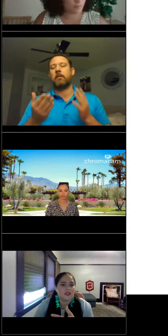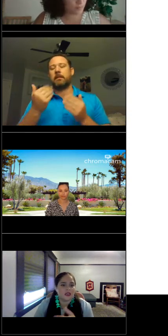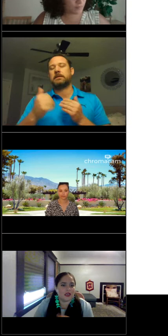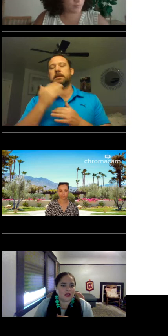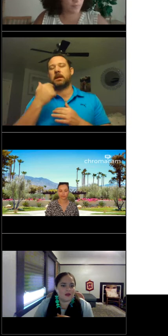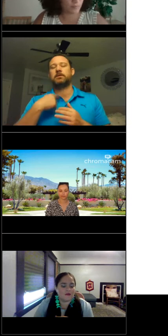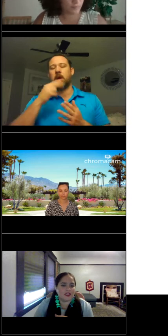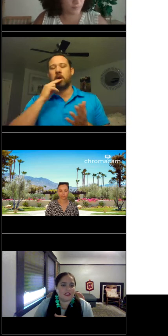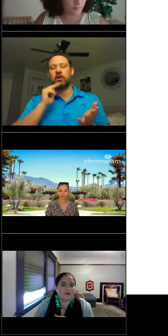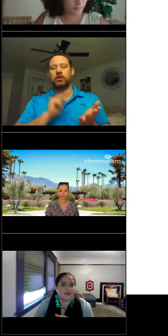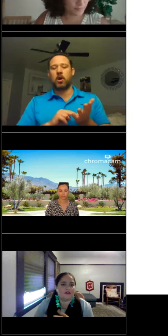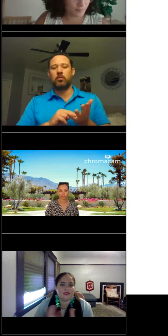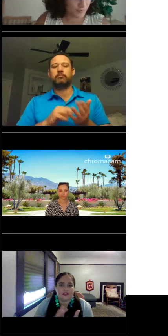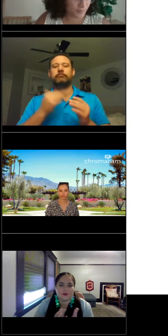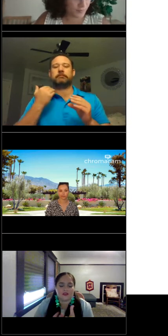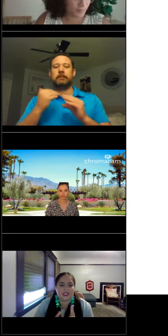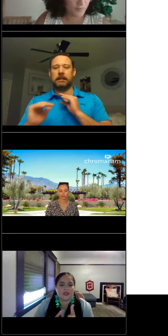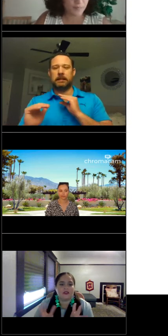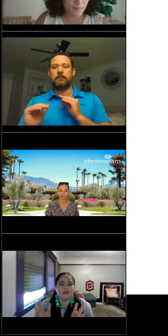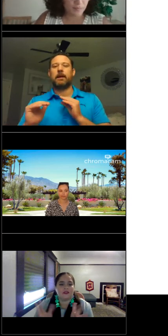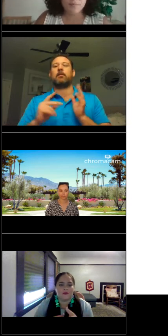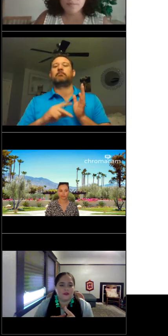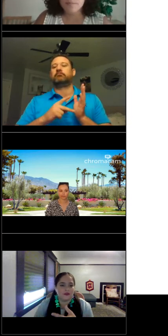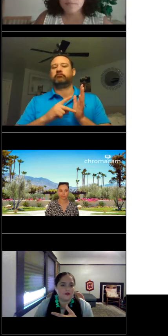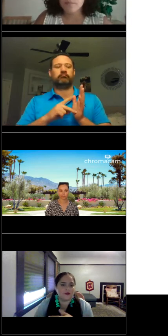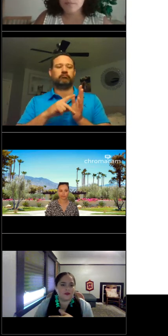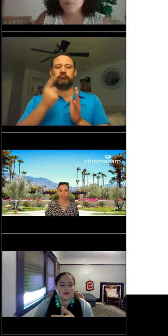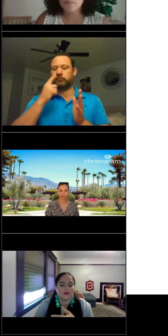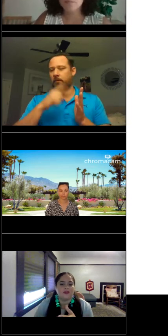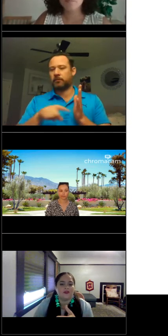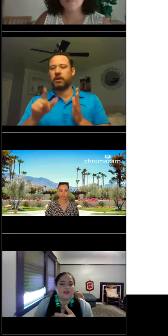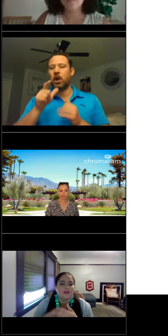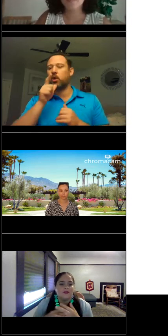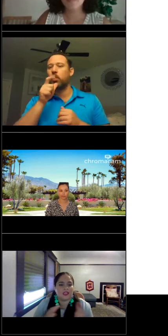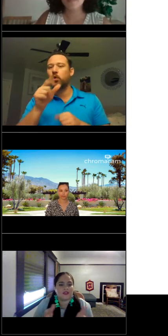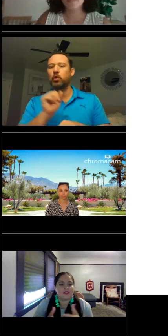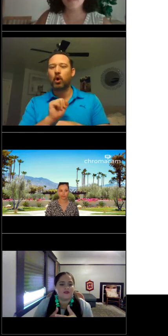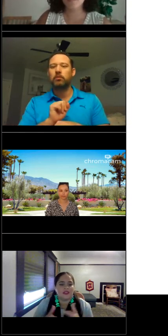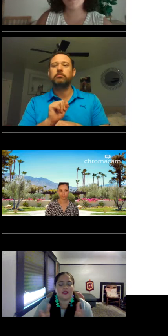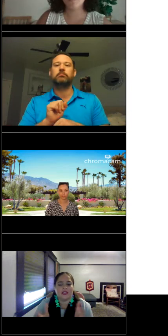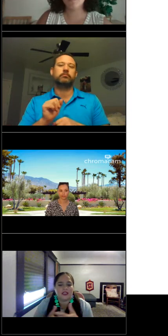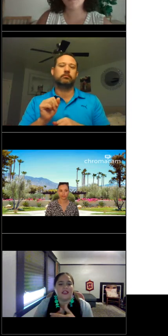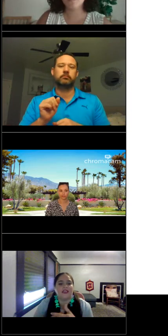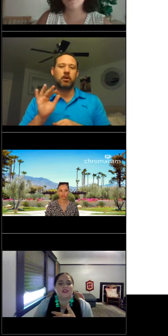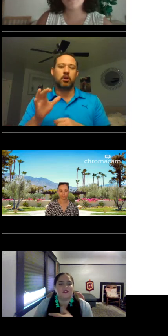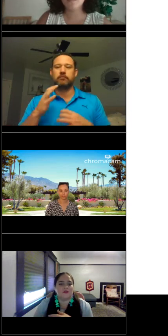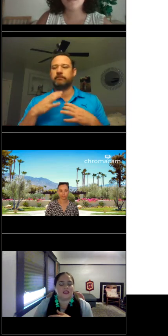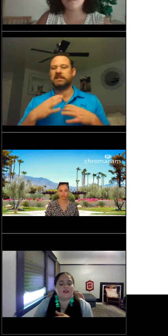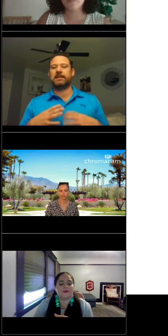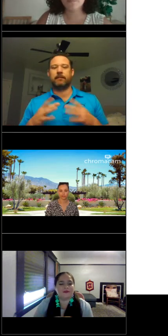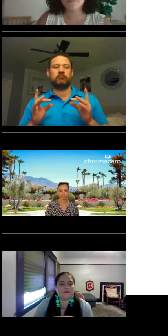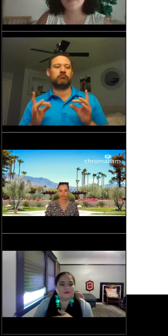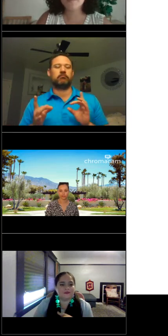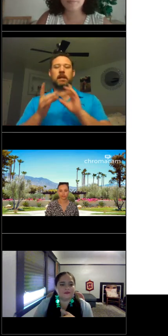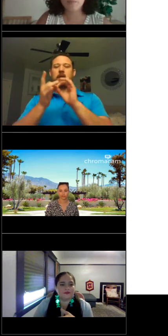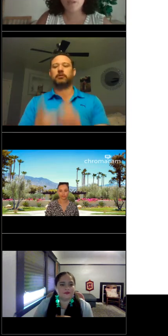note via email to just double check with who you work with or your kind of civic connection is with.